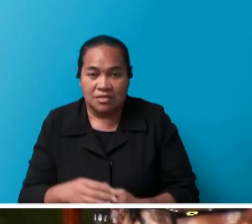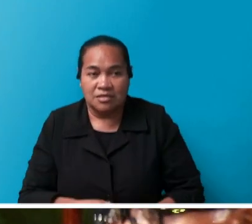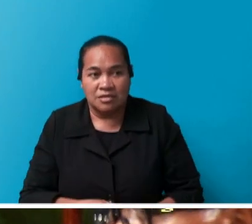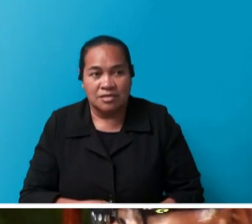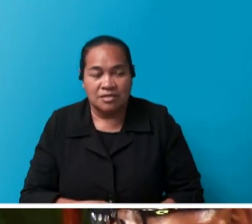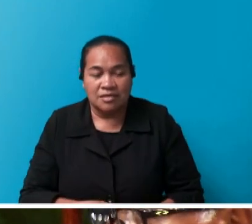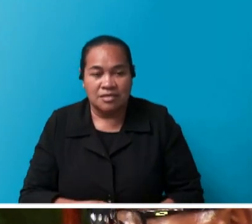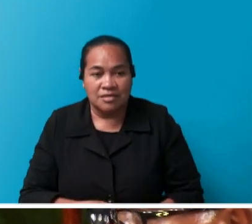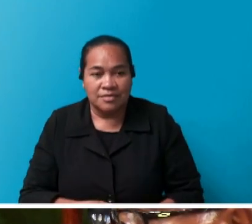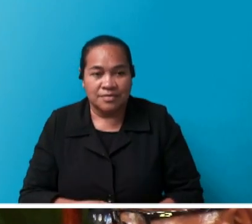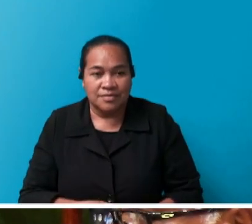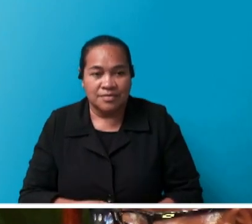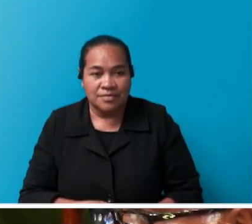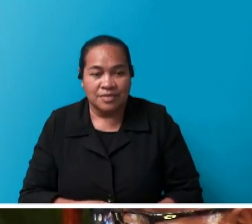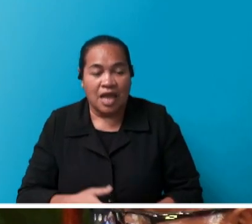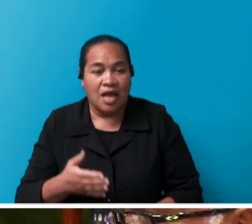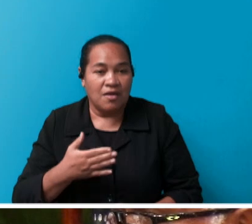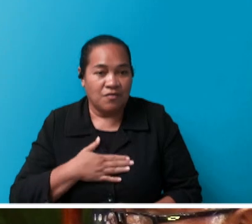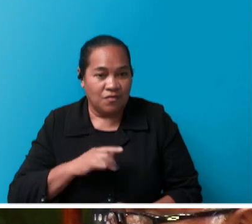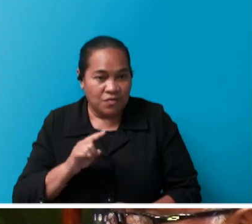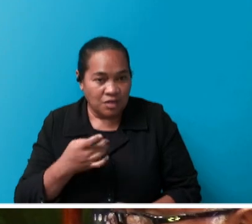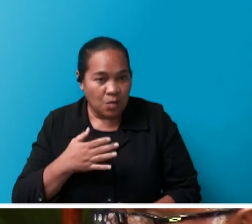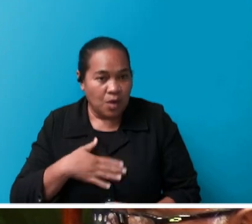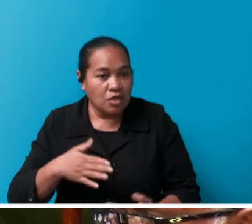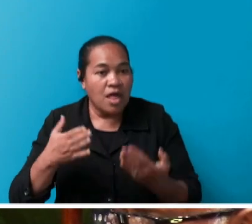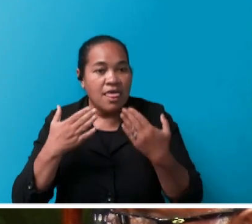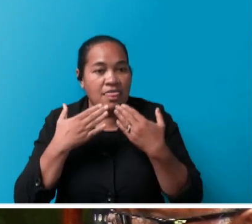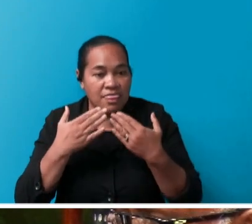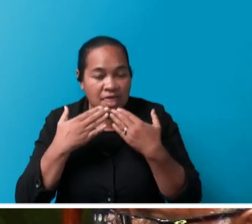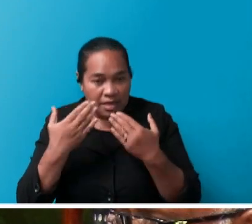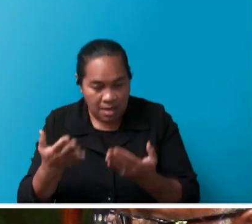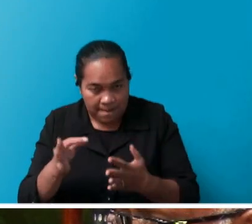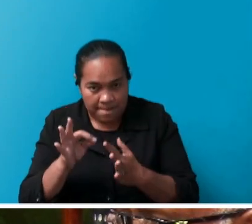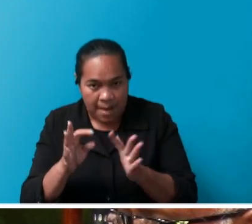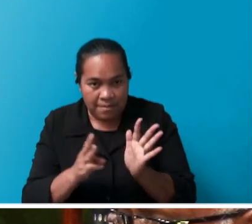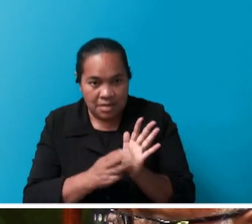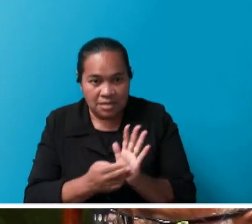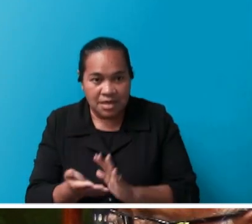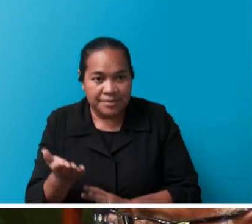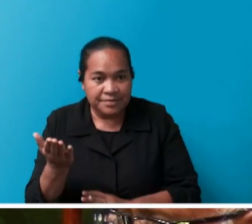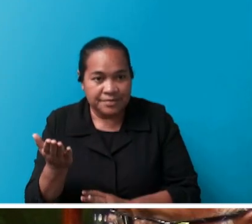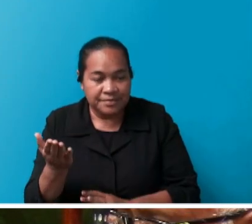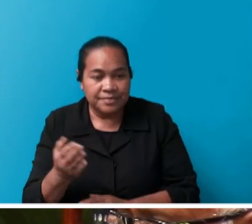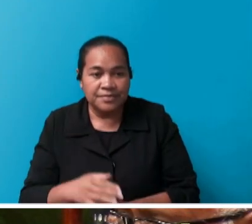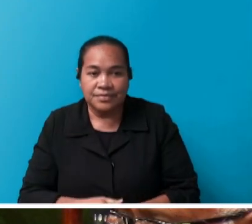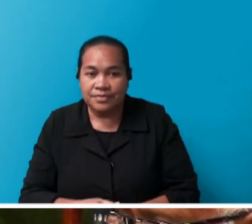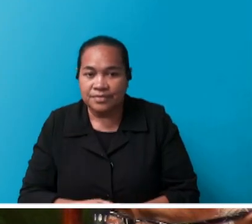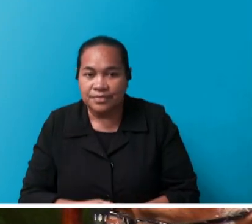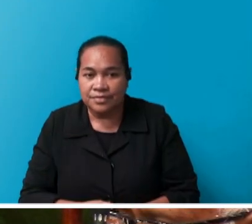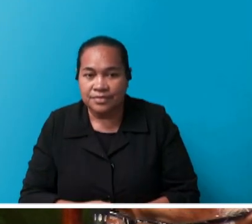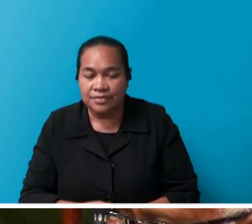Honorable Speaker, I wish to begin by thanking the Honorable Prime Minister, Honorable Sitiveni